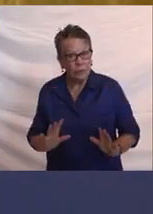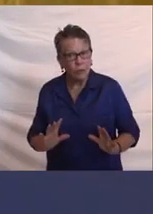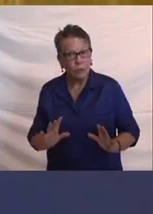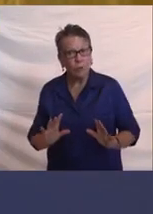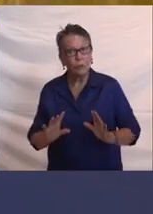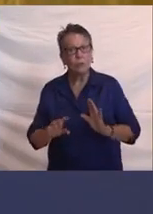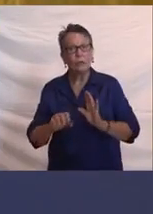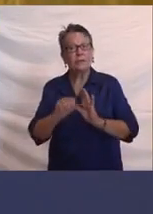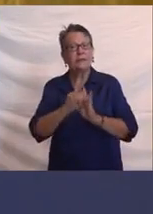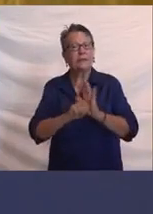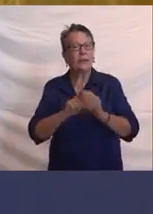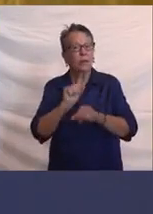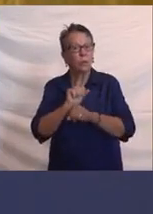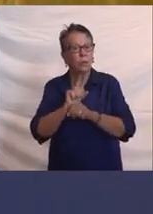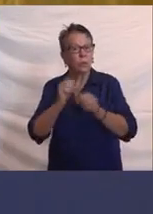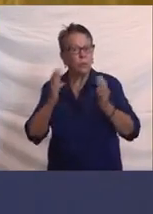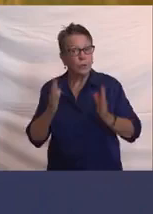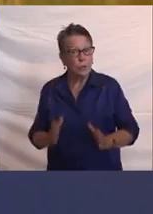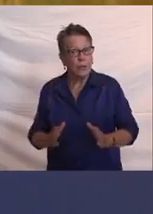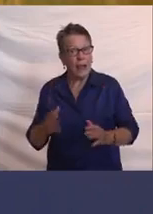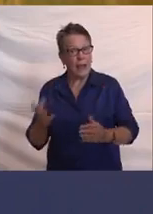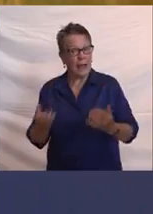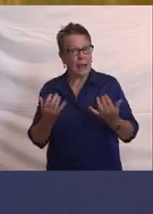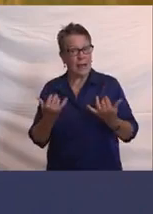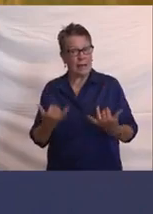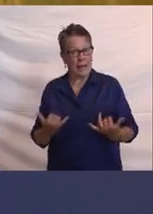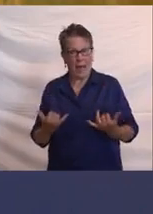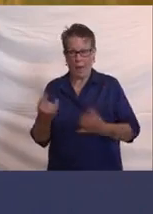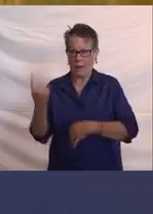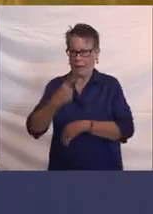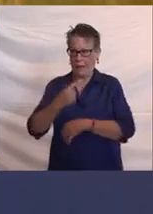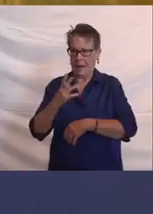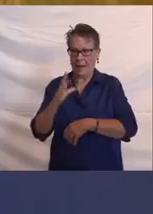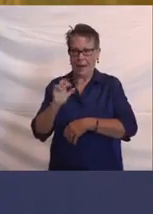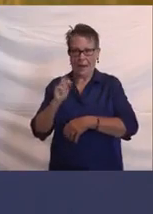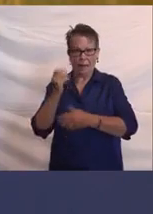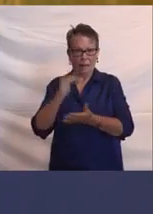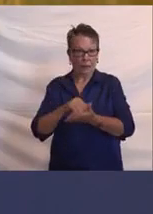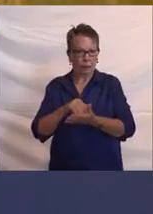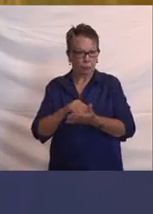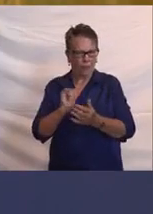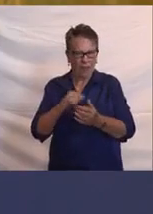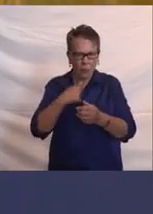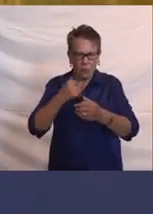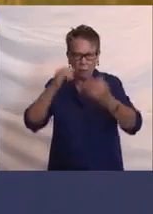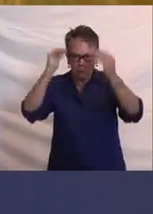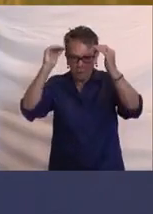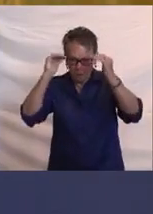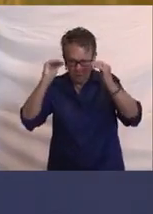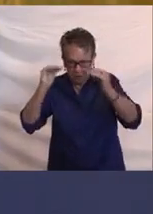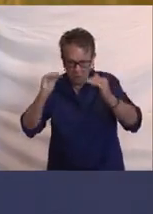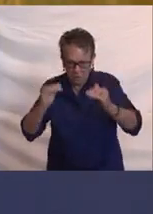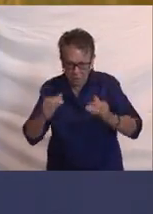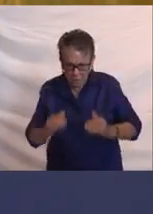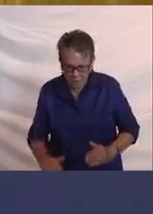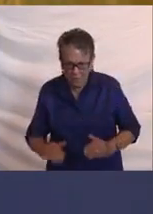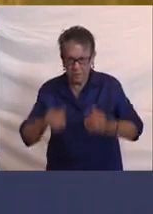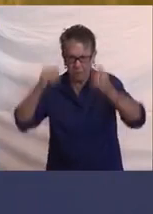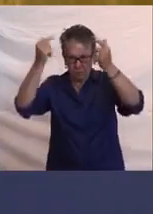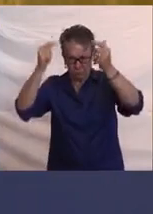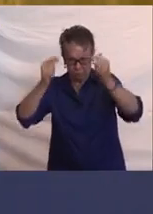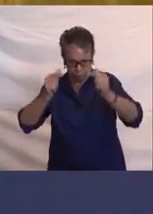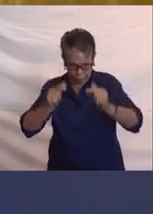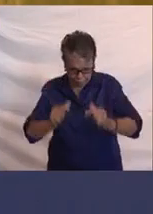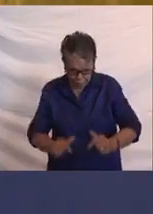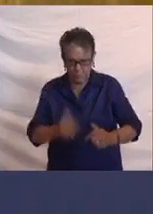chop through communities as we see fit. And this is something that was always on the cards. We just hadn't made the final call yet. We feel this is